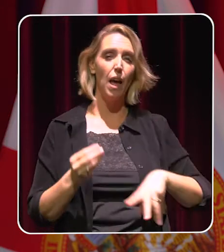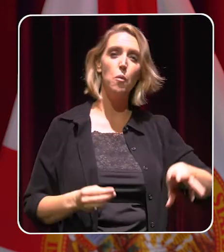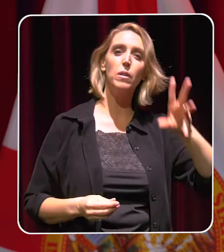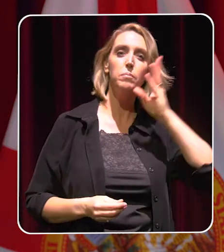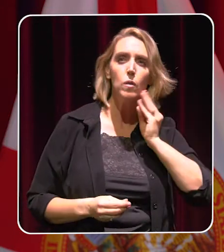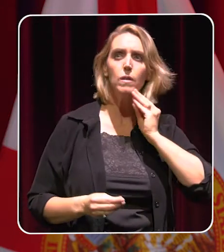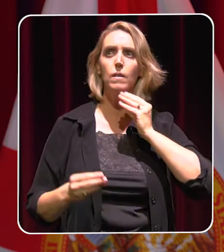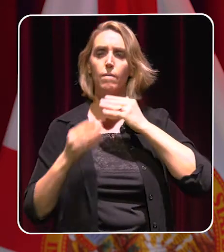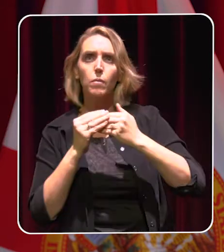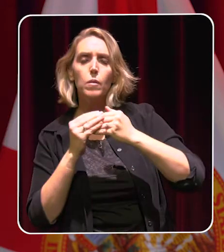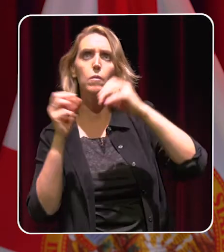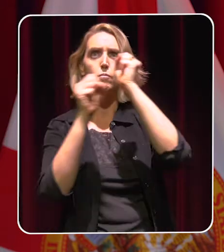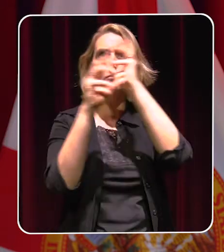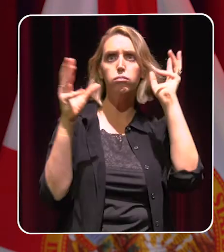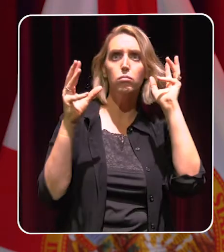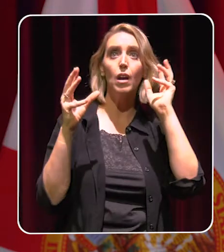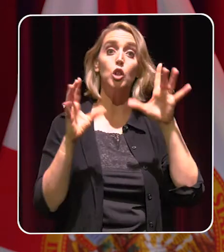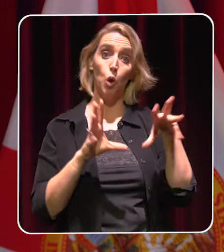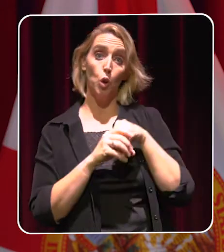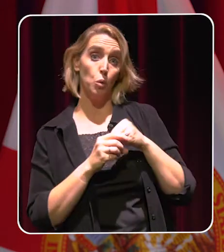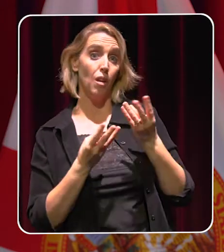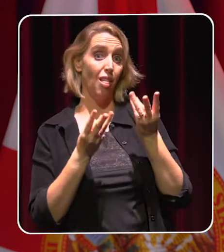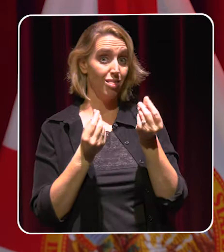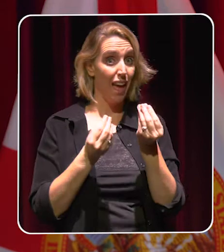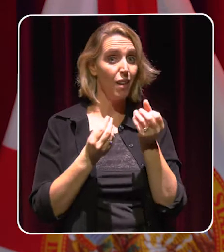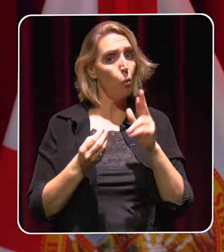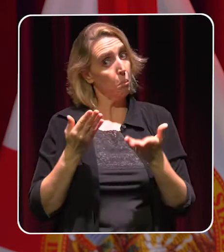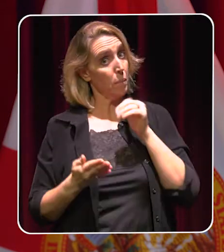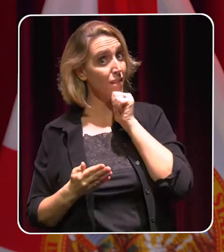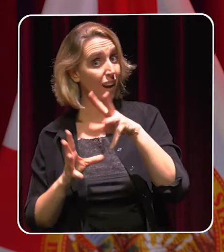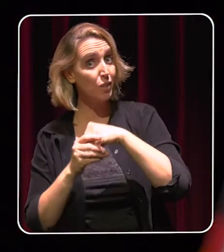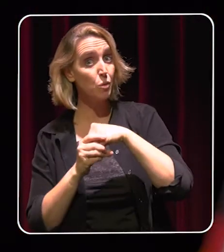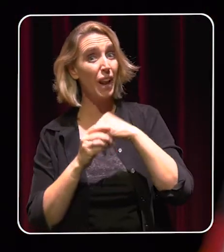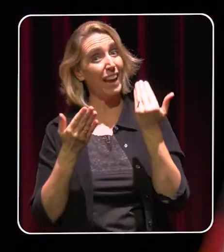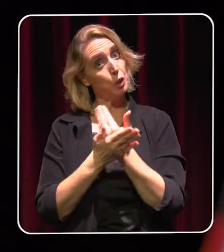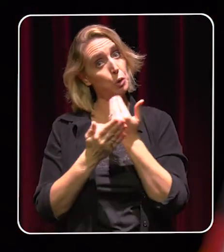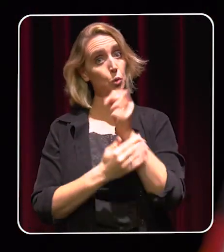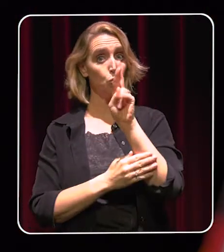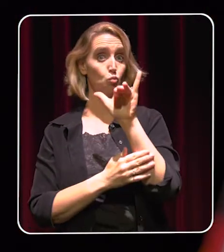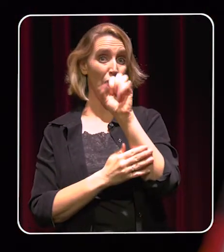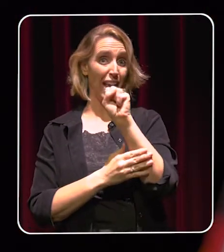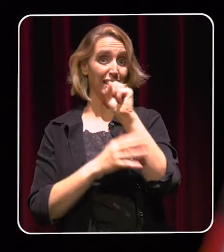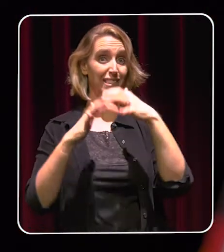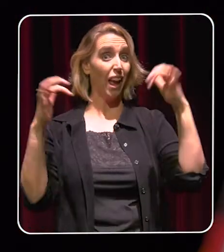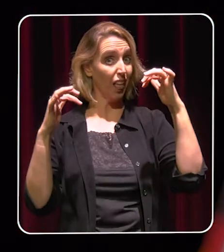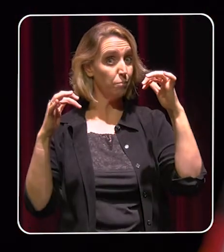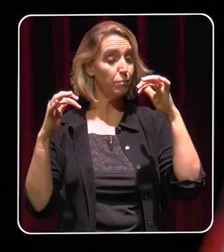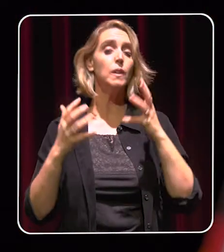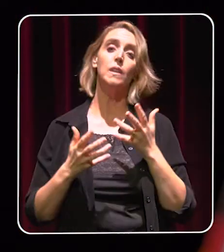and nimble enough to include or not include land for a future Rays stadium. As I've said time and